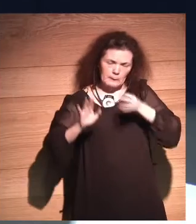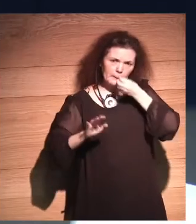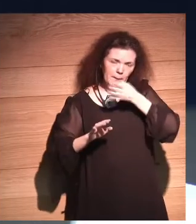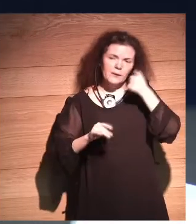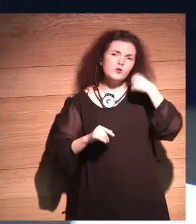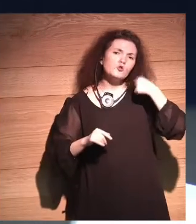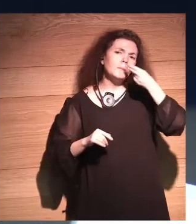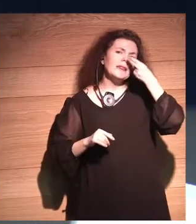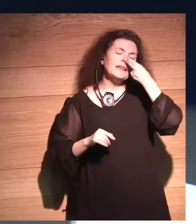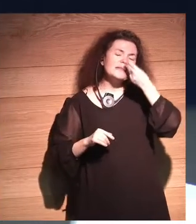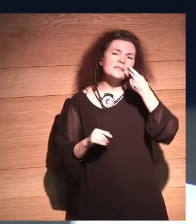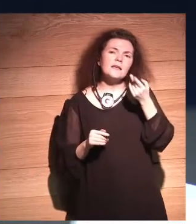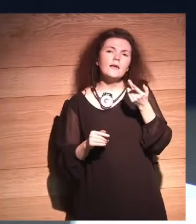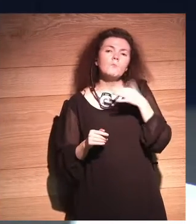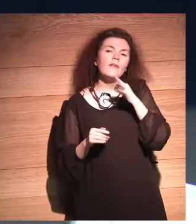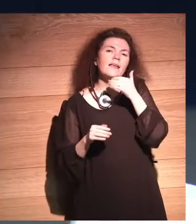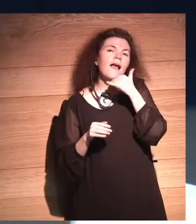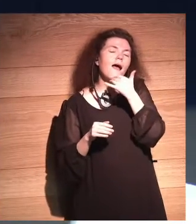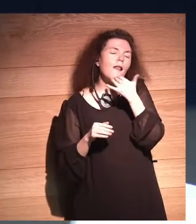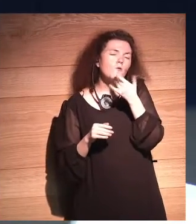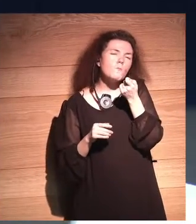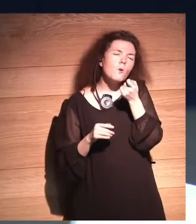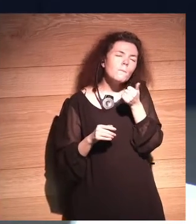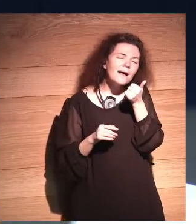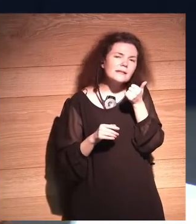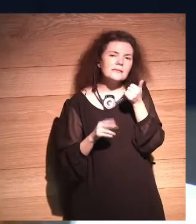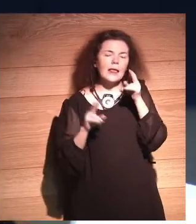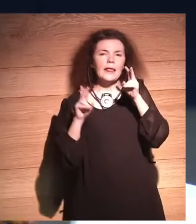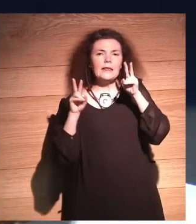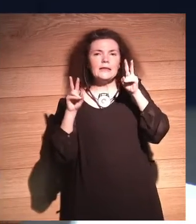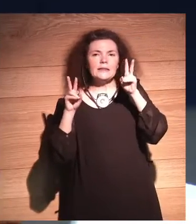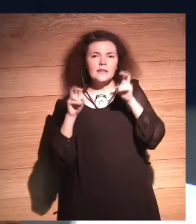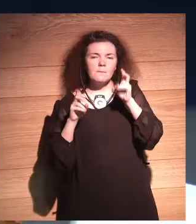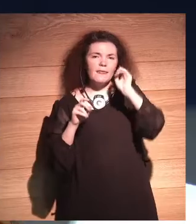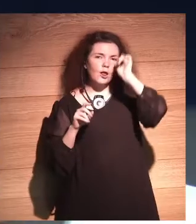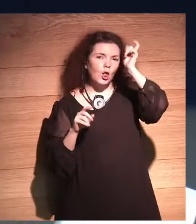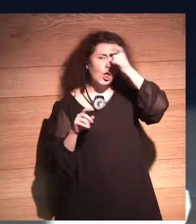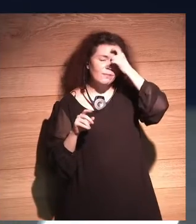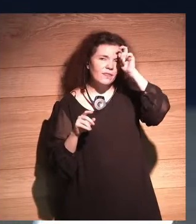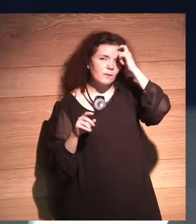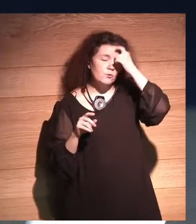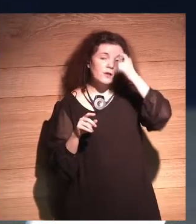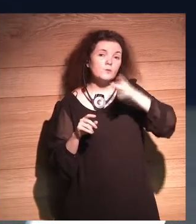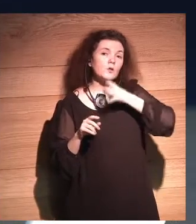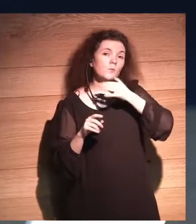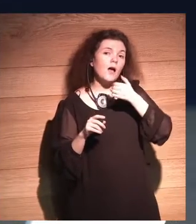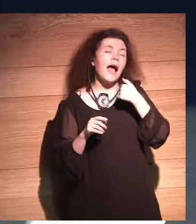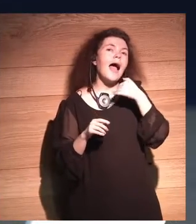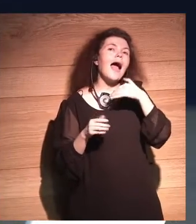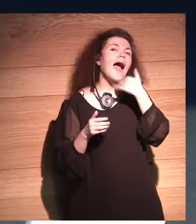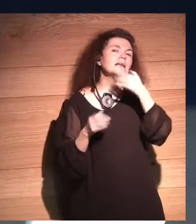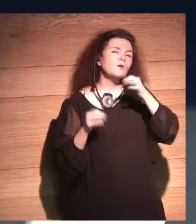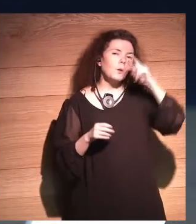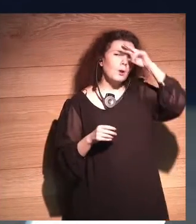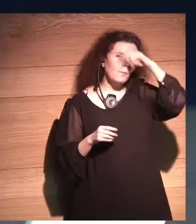develop further on some of the aspects, I would like you to develop further on more